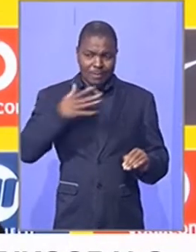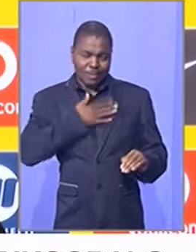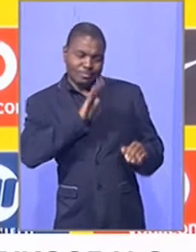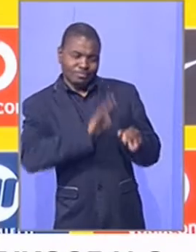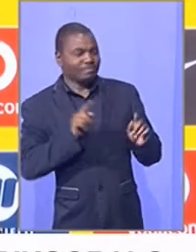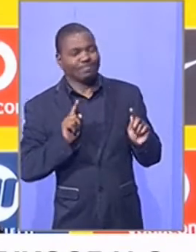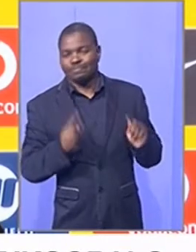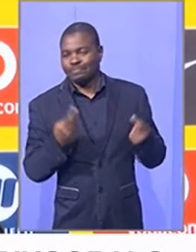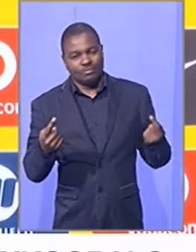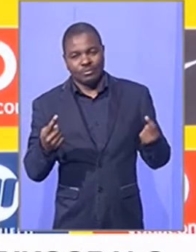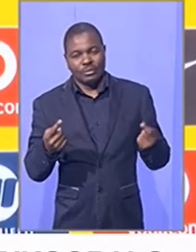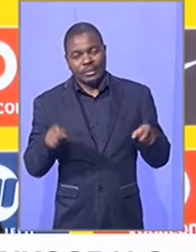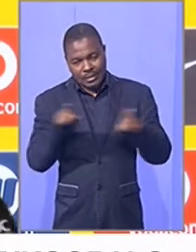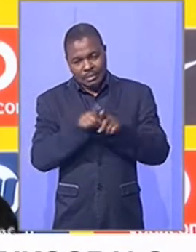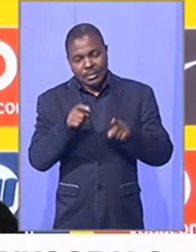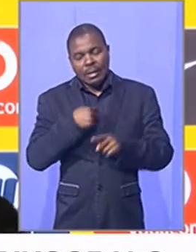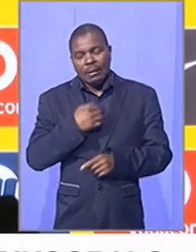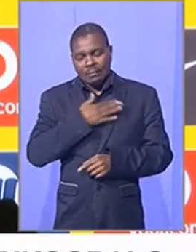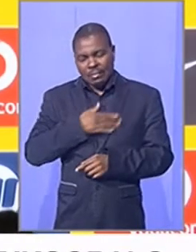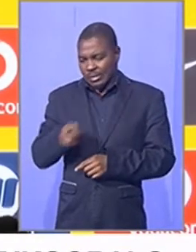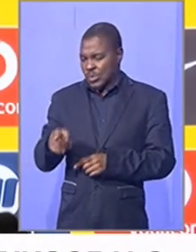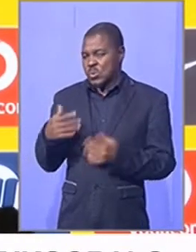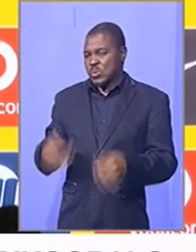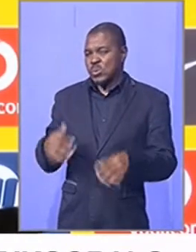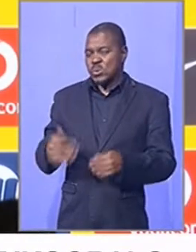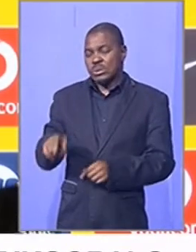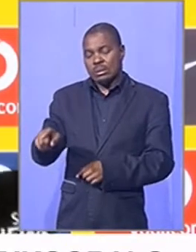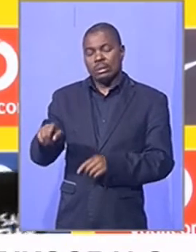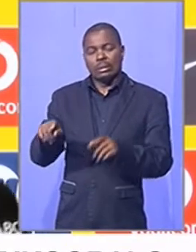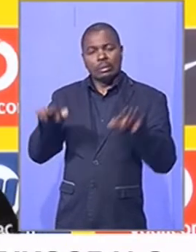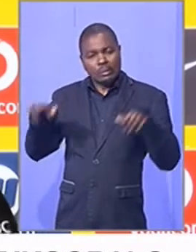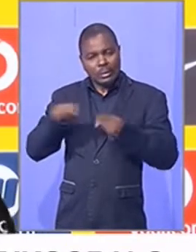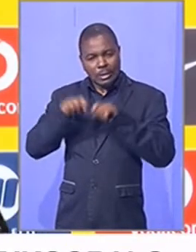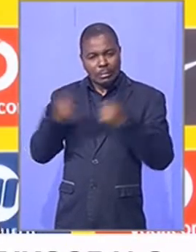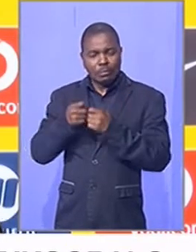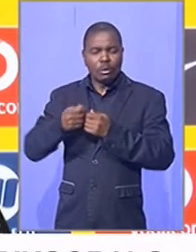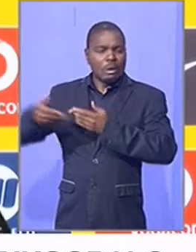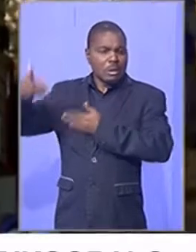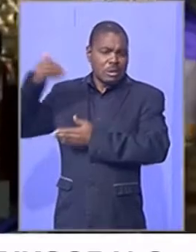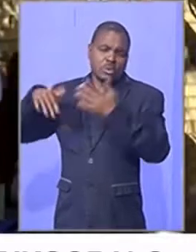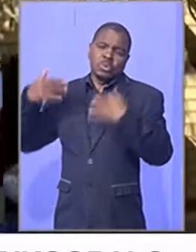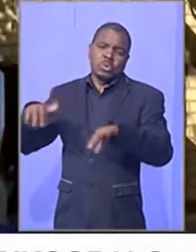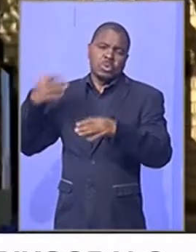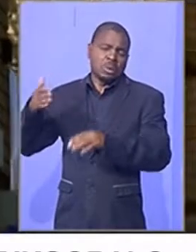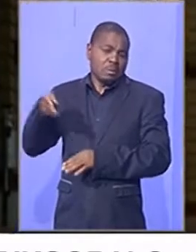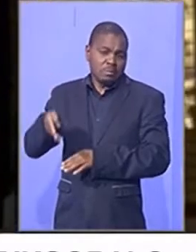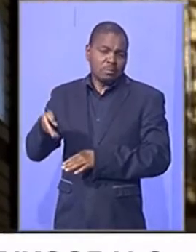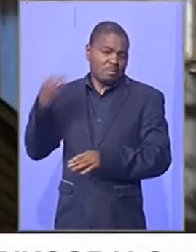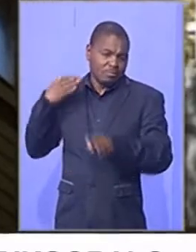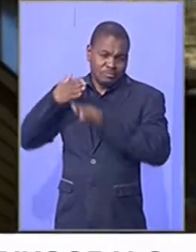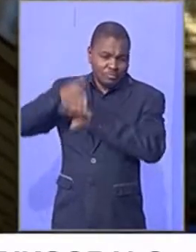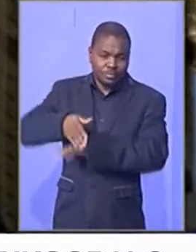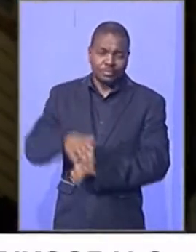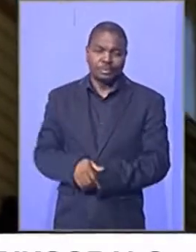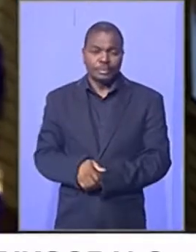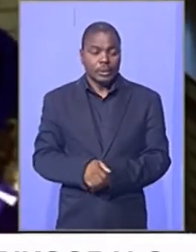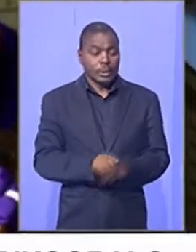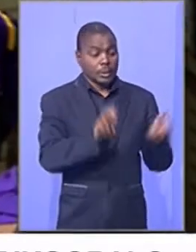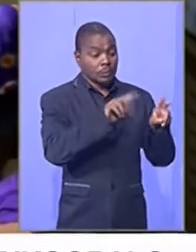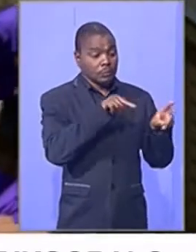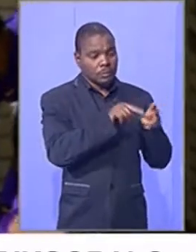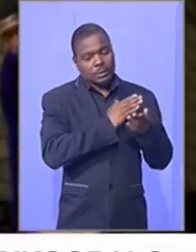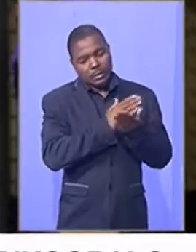us. I feel for a team of Swallows caliber because they've got a rich history. If the Chiefs, it's all Ralu can tell about Ralu